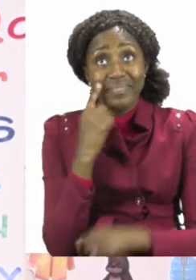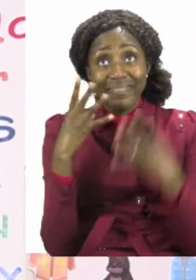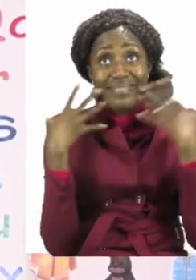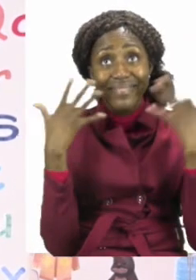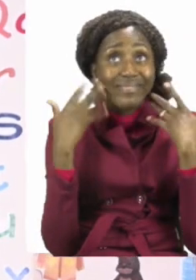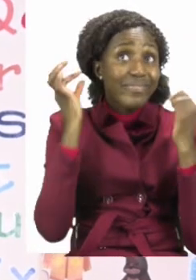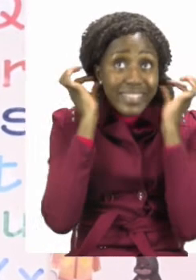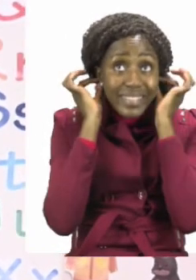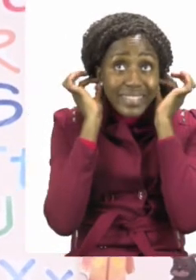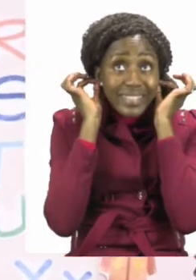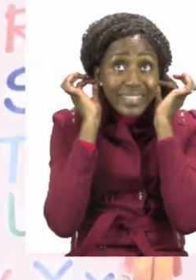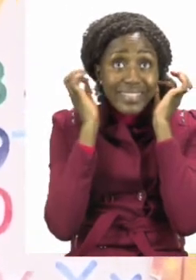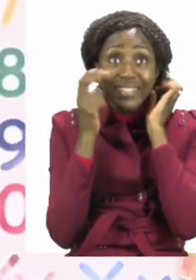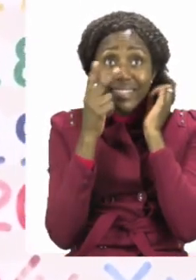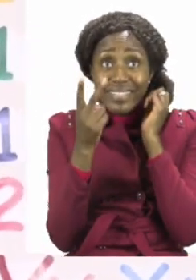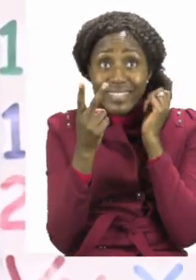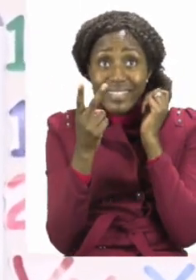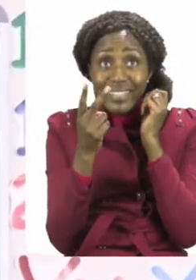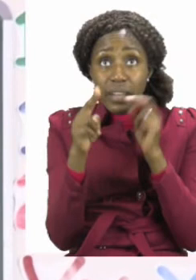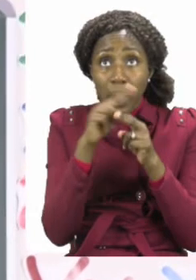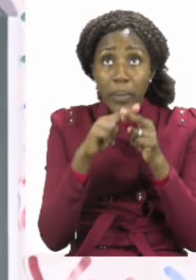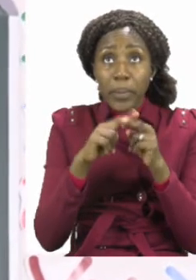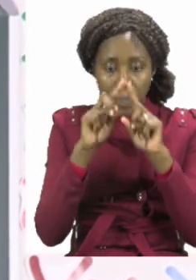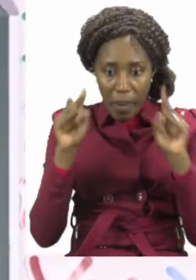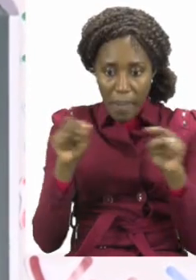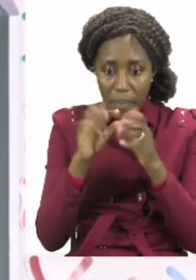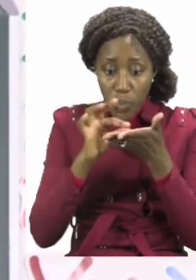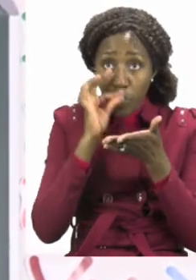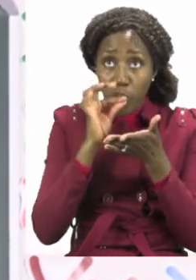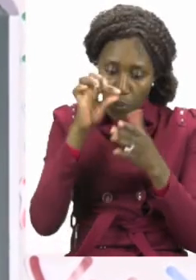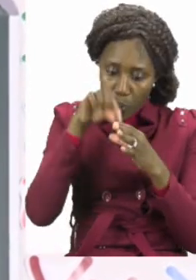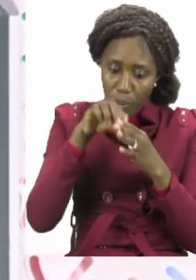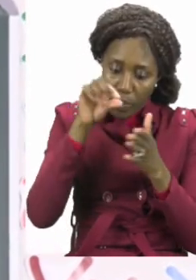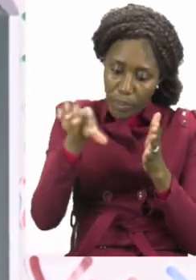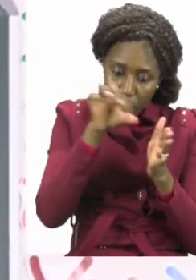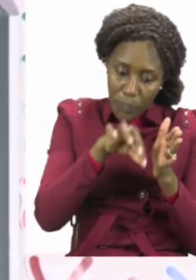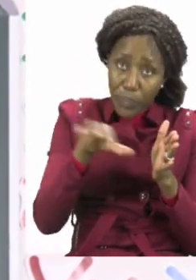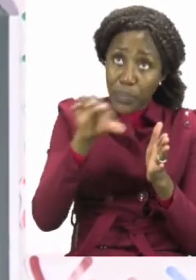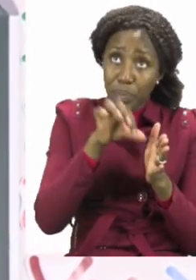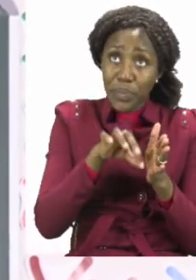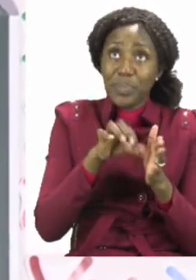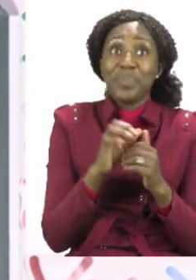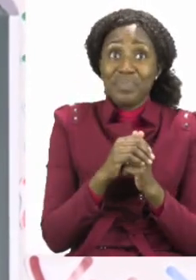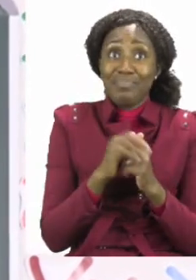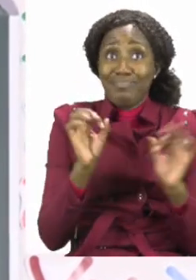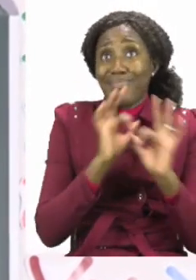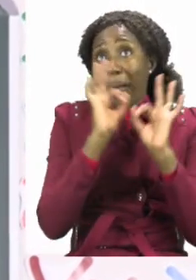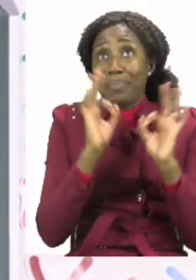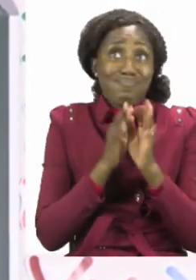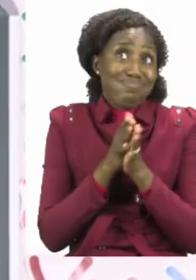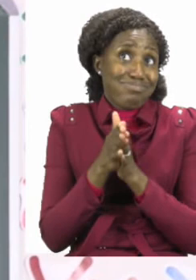ear made with tea leaves? Doesn't that look